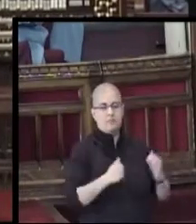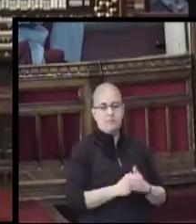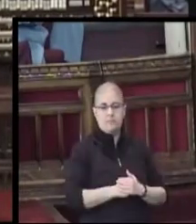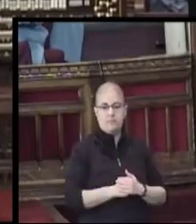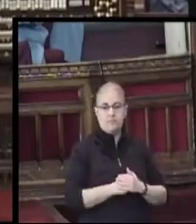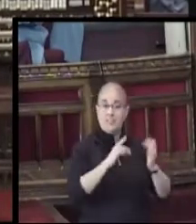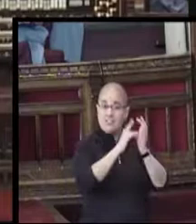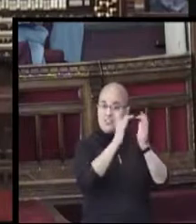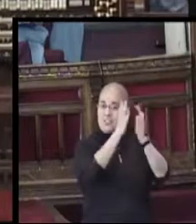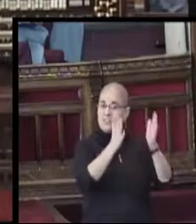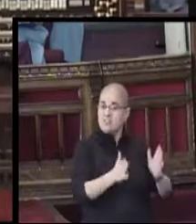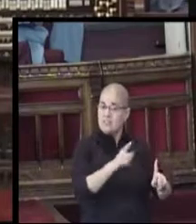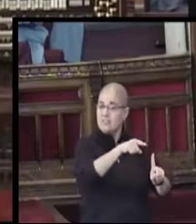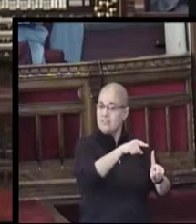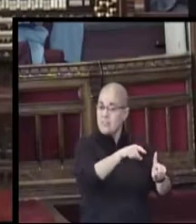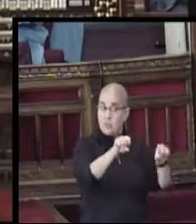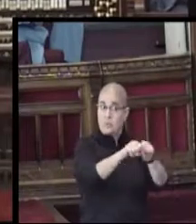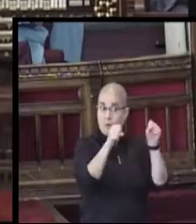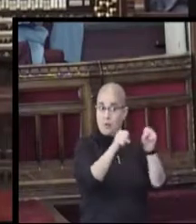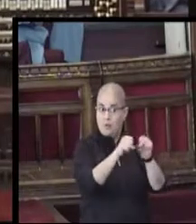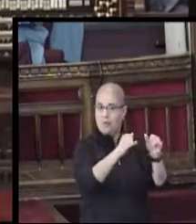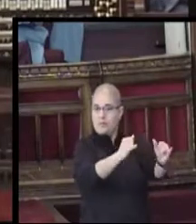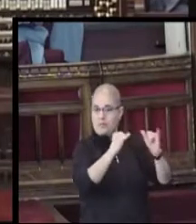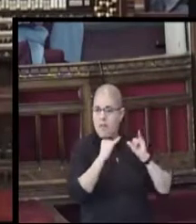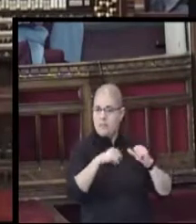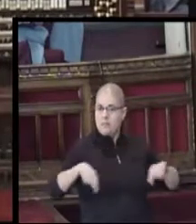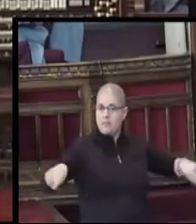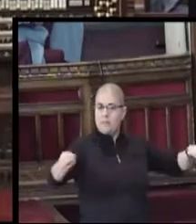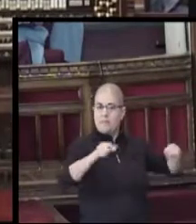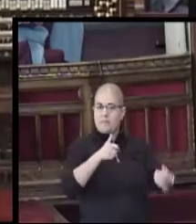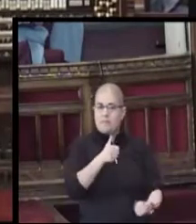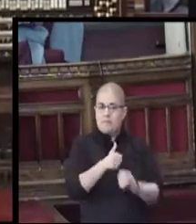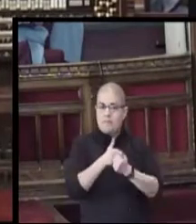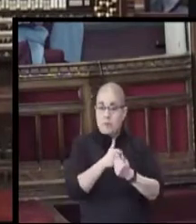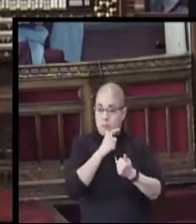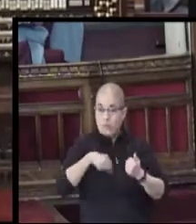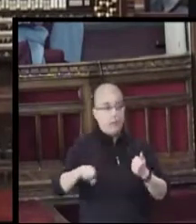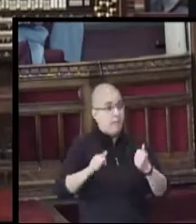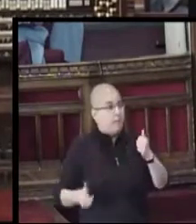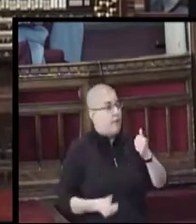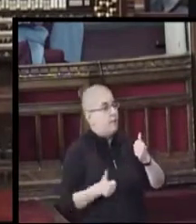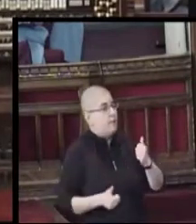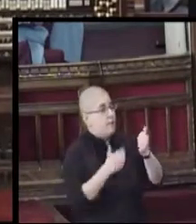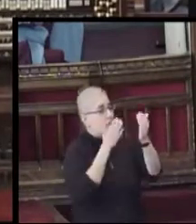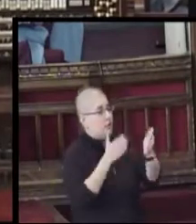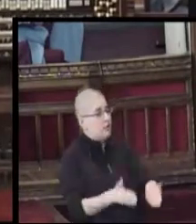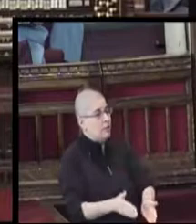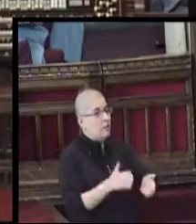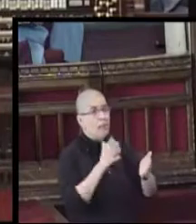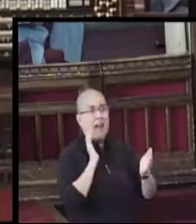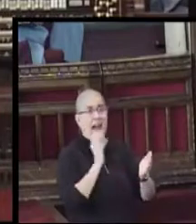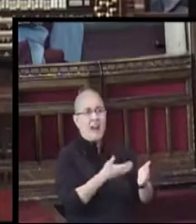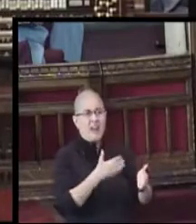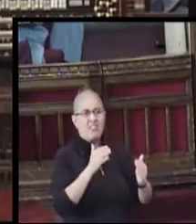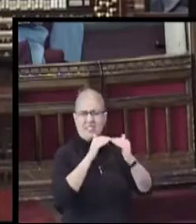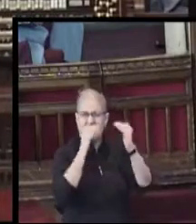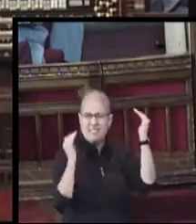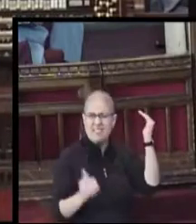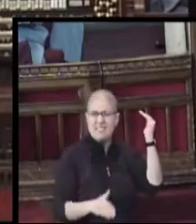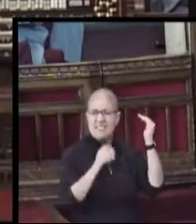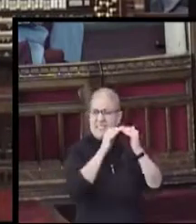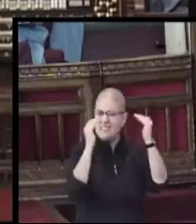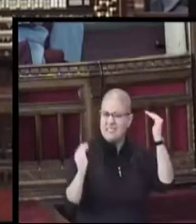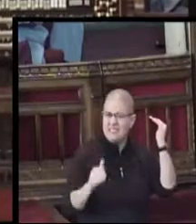So this is the kind of rule-breaking that challenges us, his followers, challenges us to take on the injustices of our